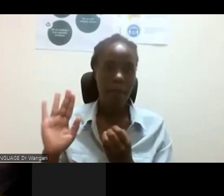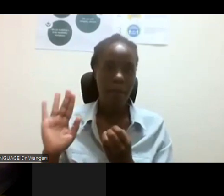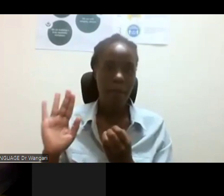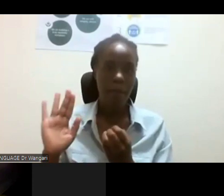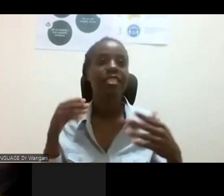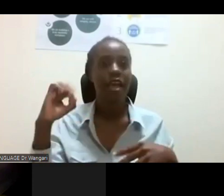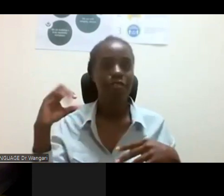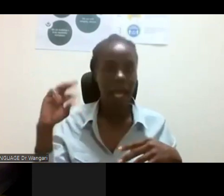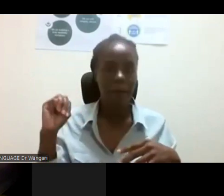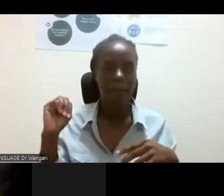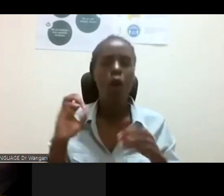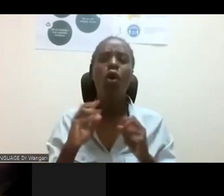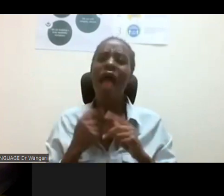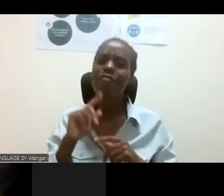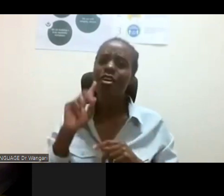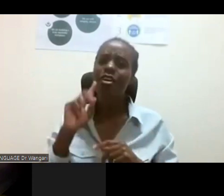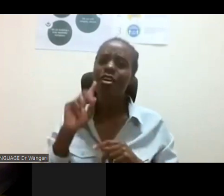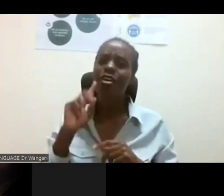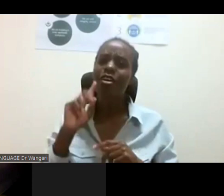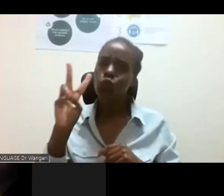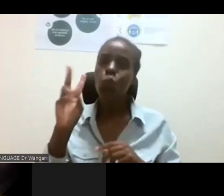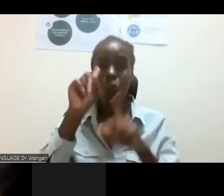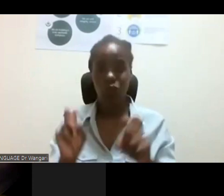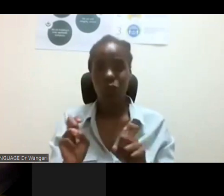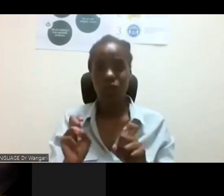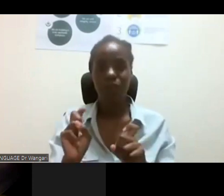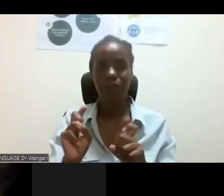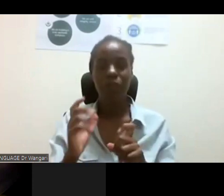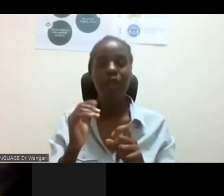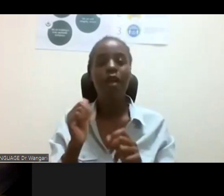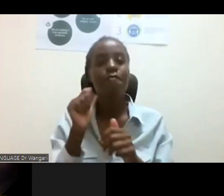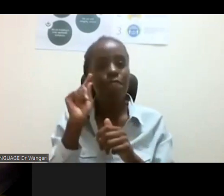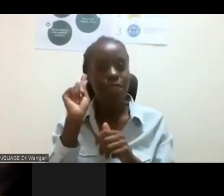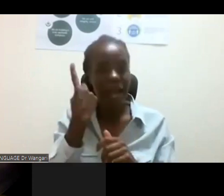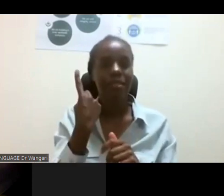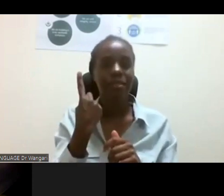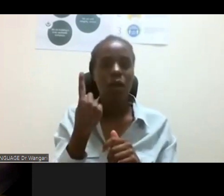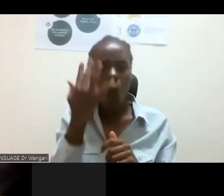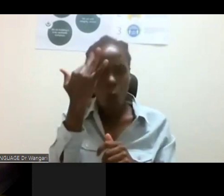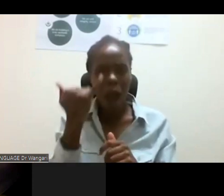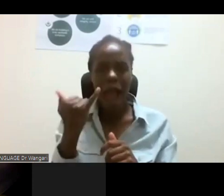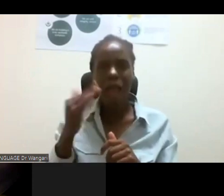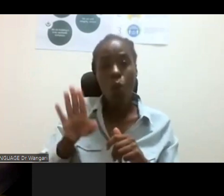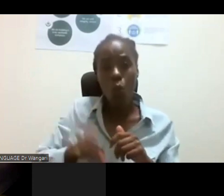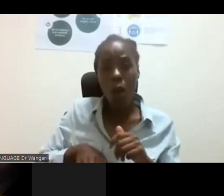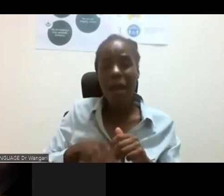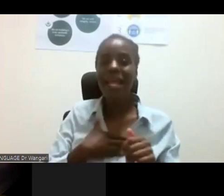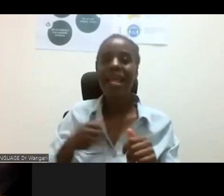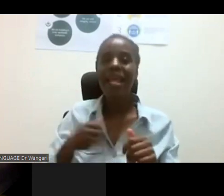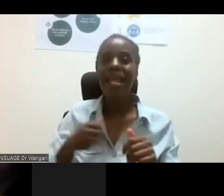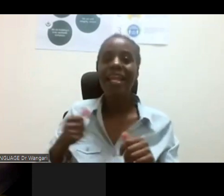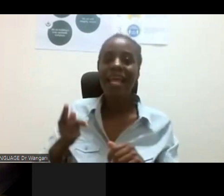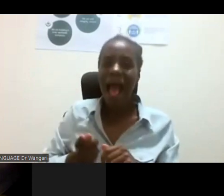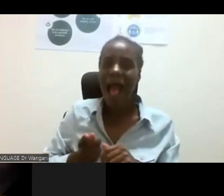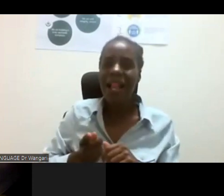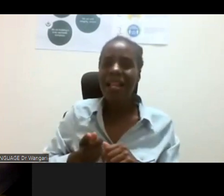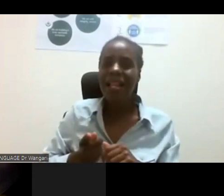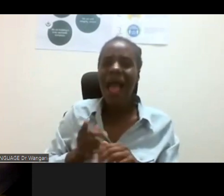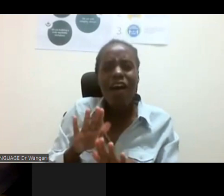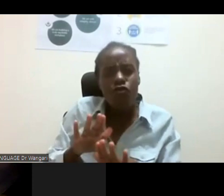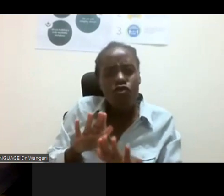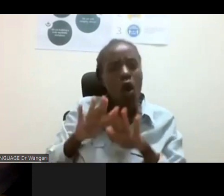The first question: why do women and girls who have undergone FGMC sometimes hesitate to seek medical attention